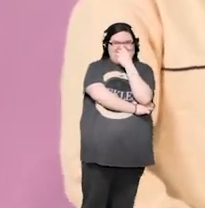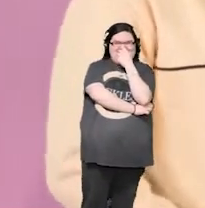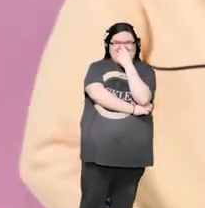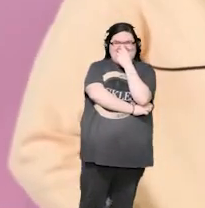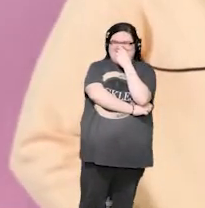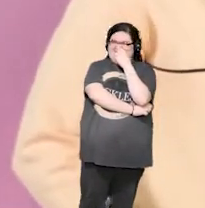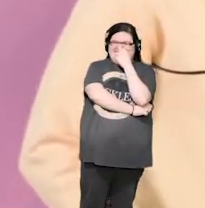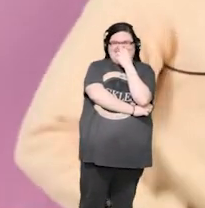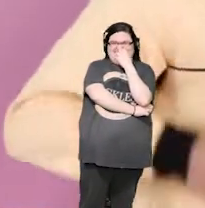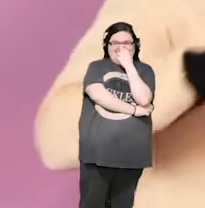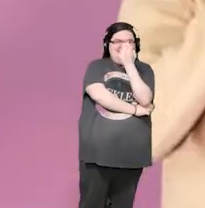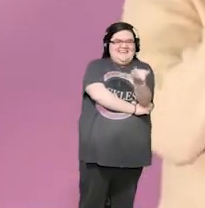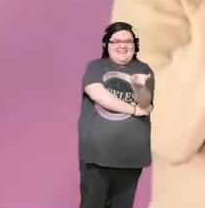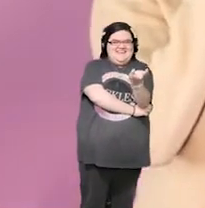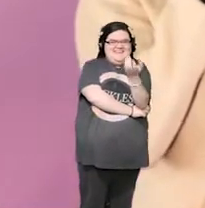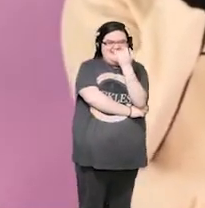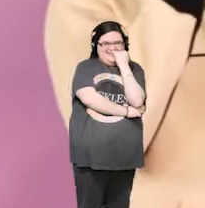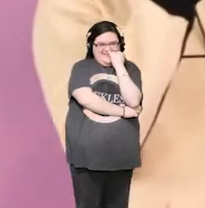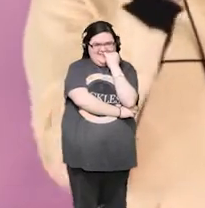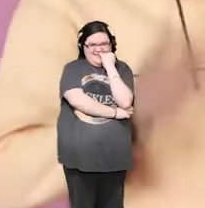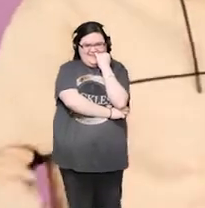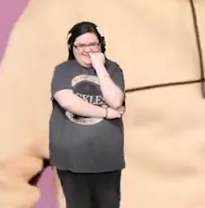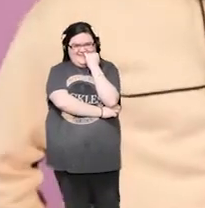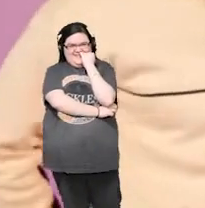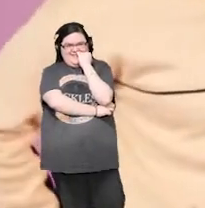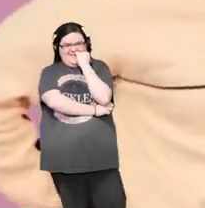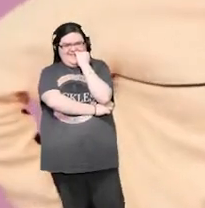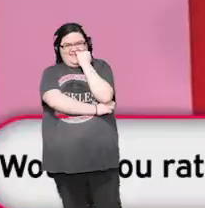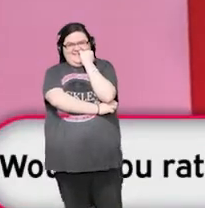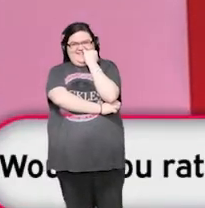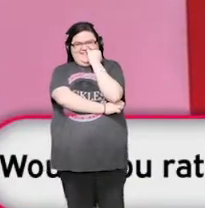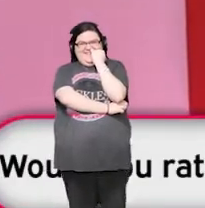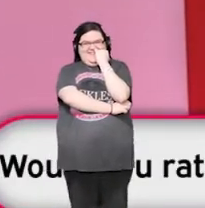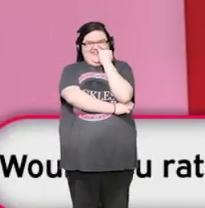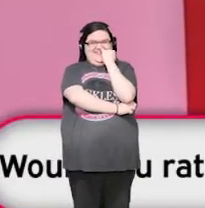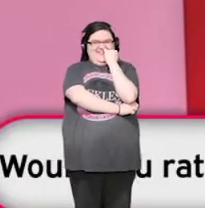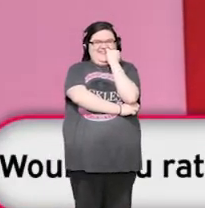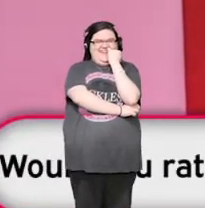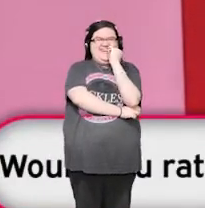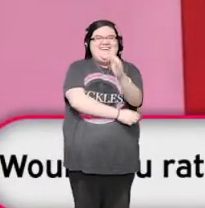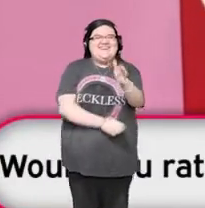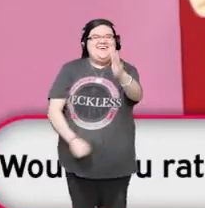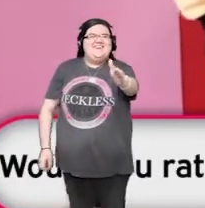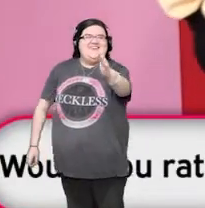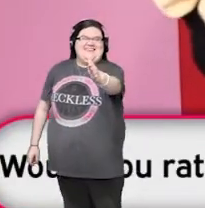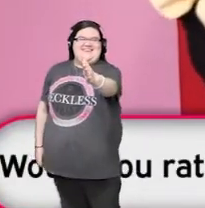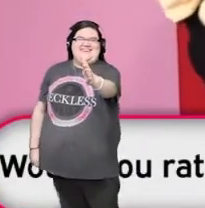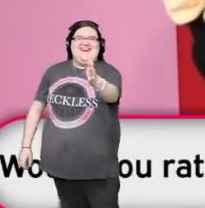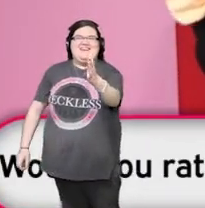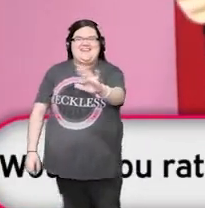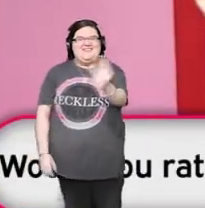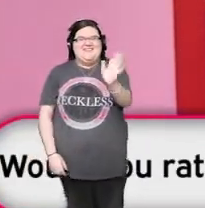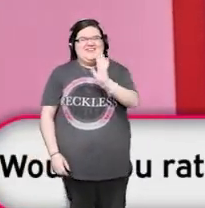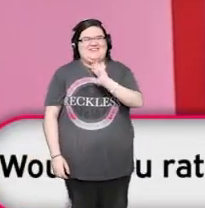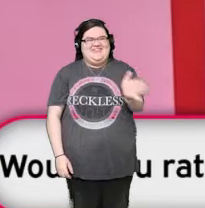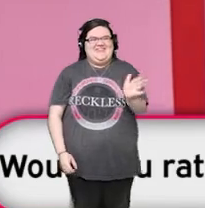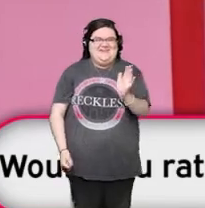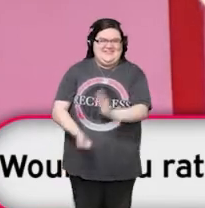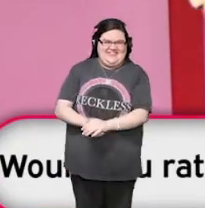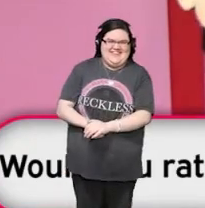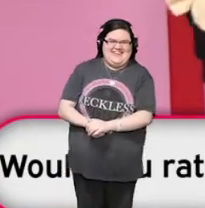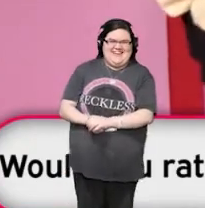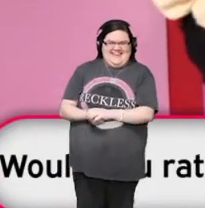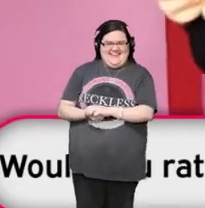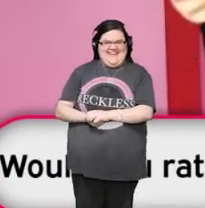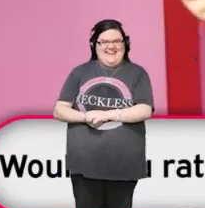man? Imagine you've got. No, you're still coming. You're at that exact minute. That's the way I'm coming right now. No, this is oh my! You're not making the Ken Simon jokes any